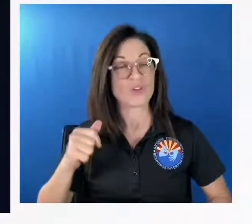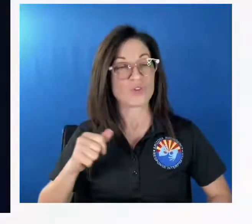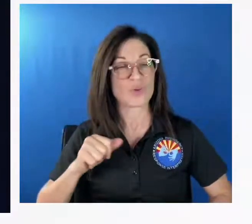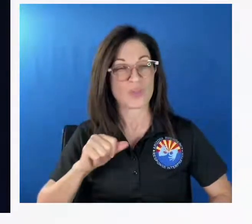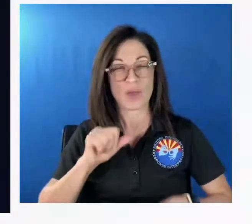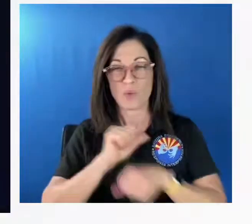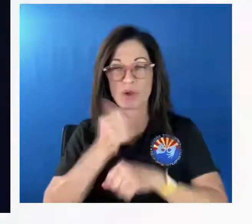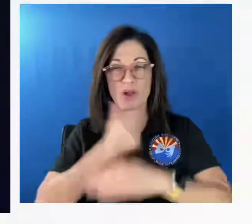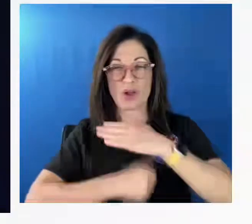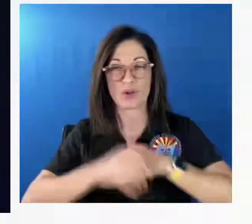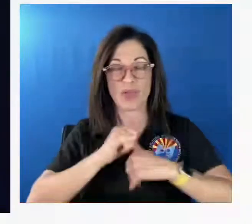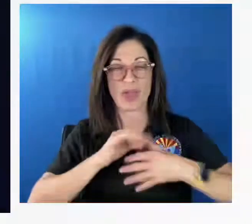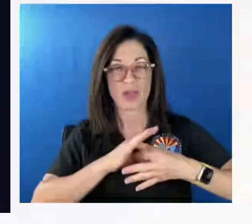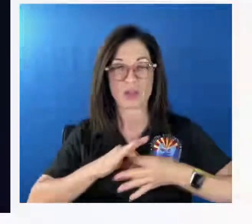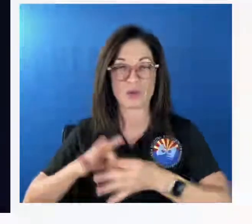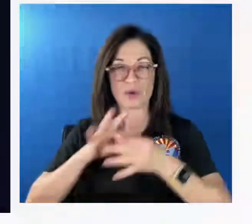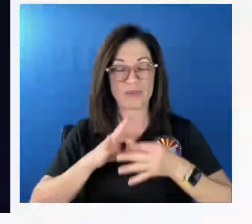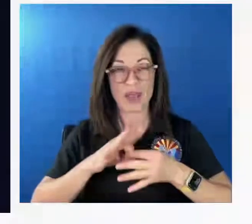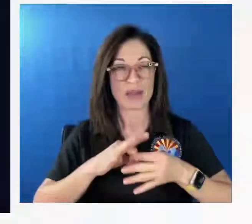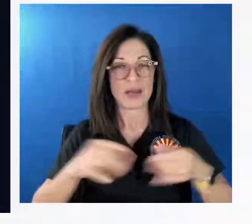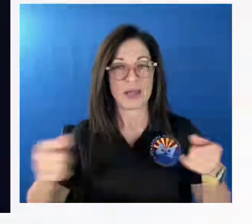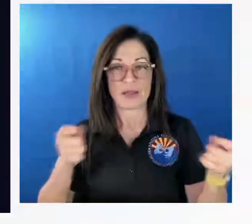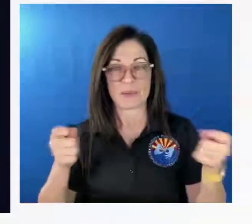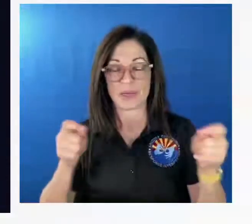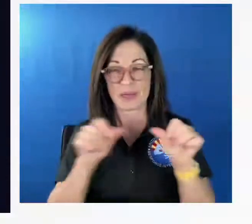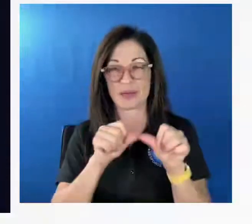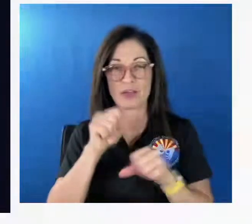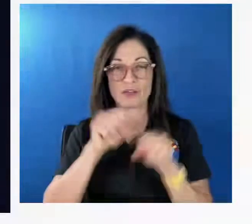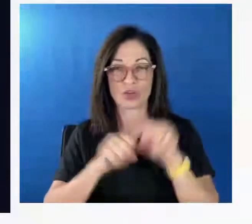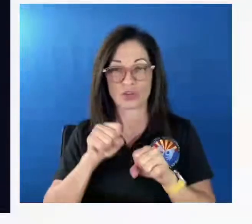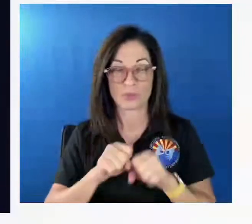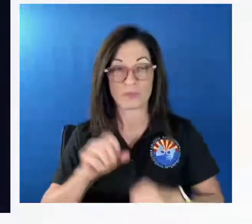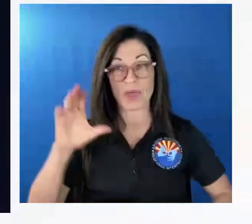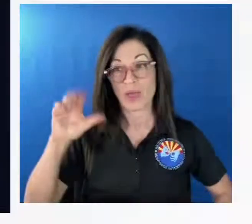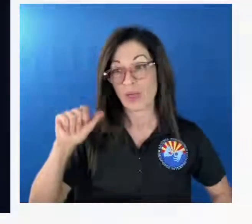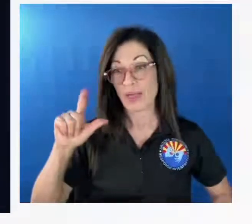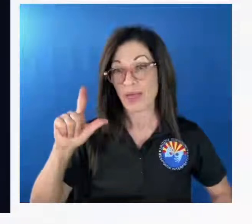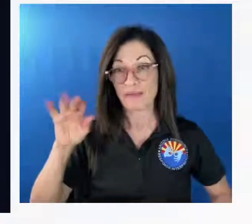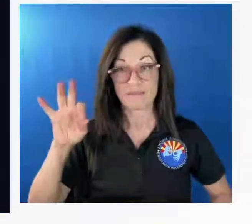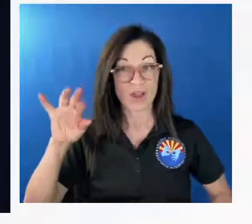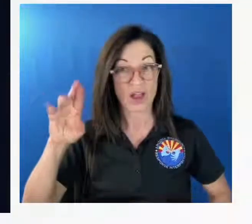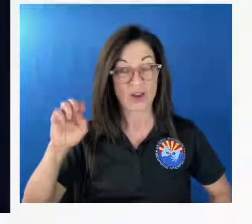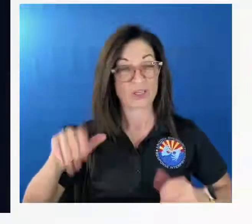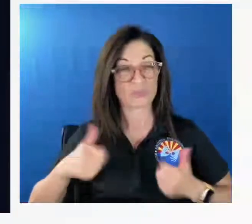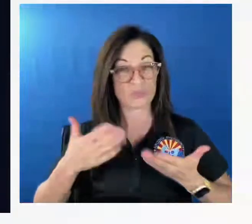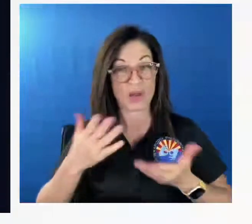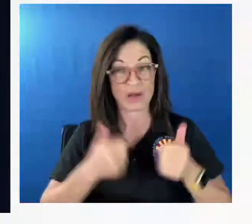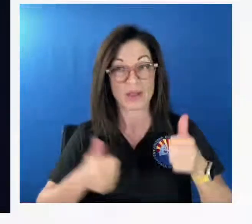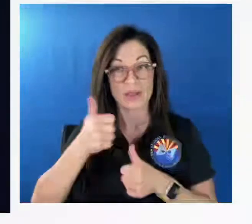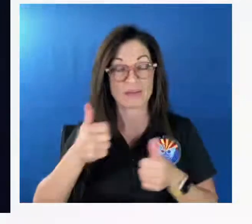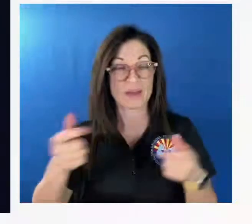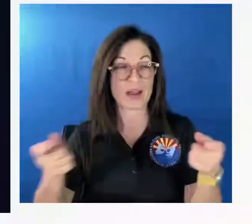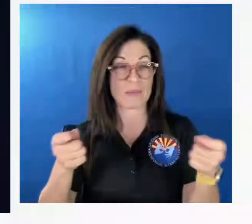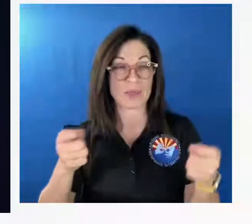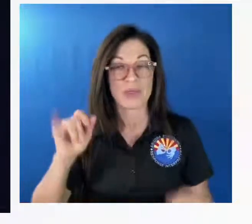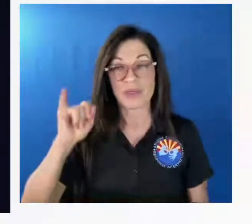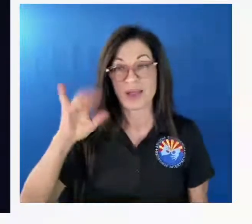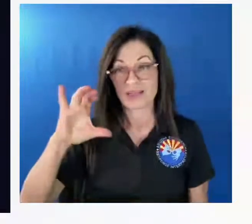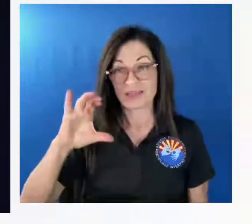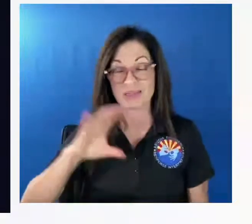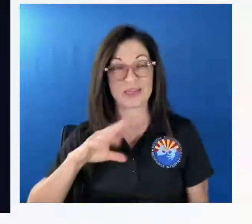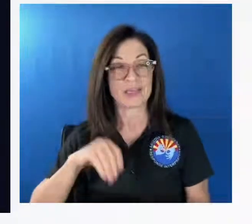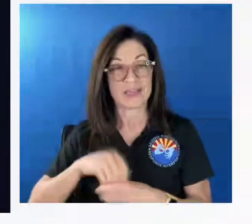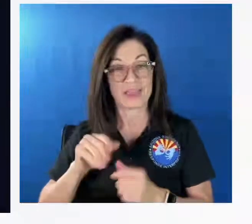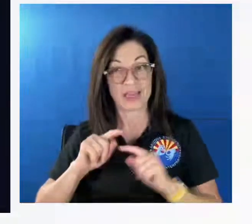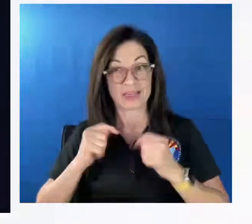unified command structure. CAL FIRE has provided an incident commander within the team